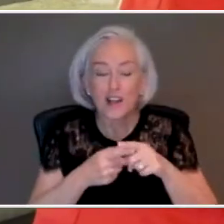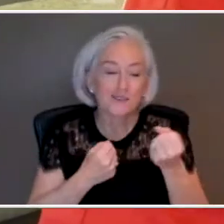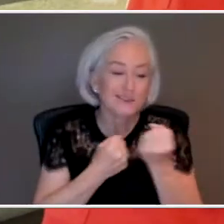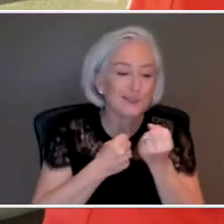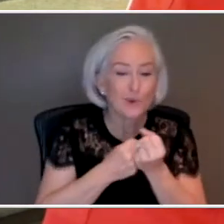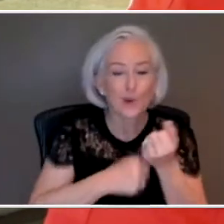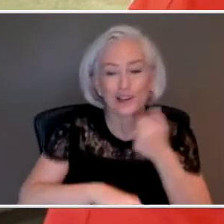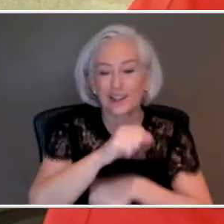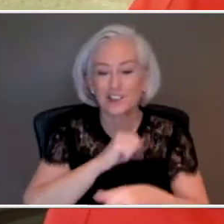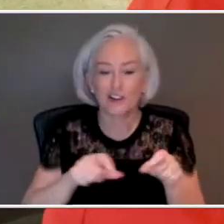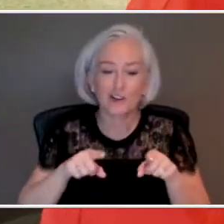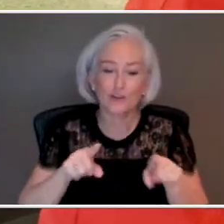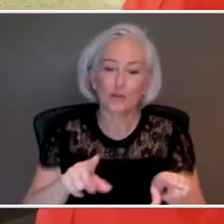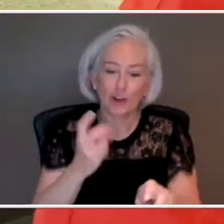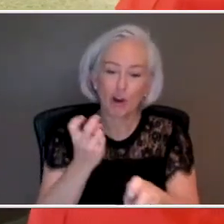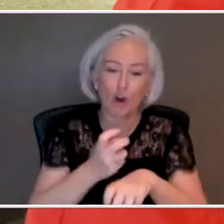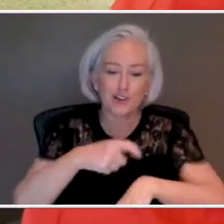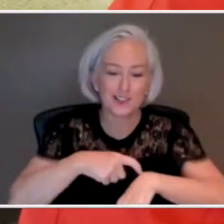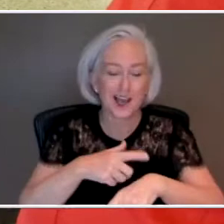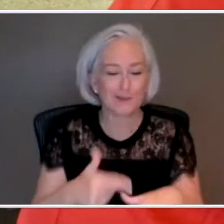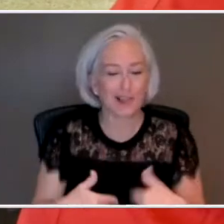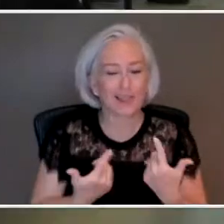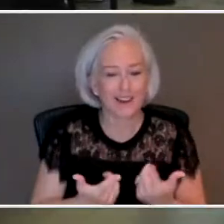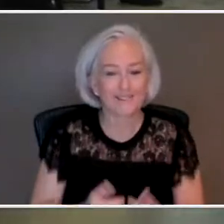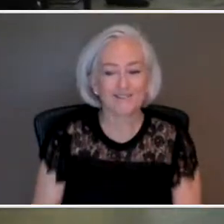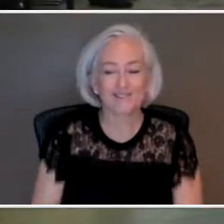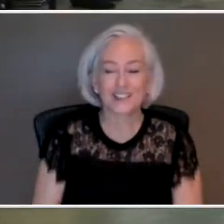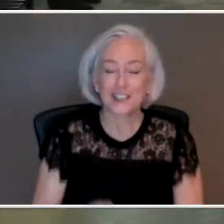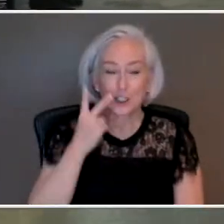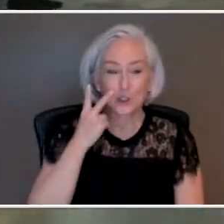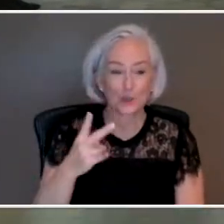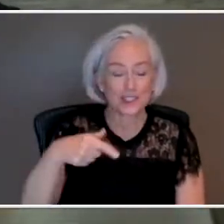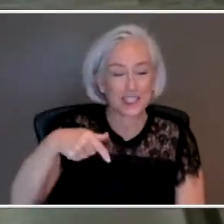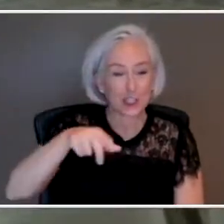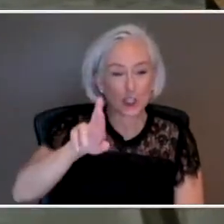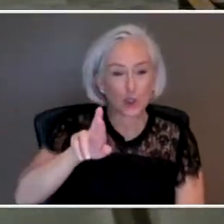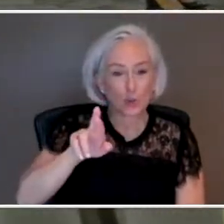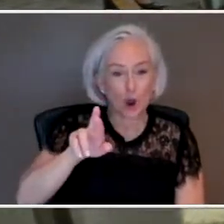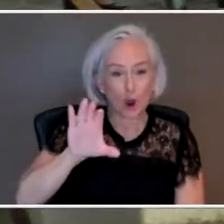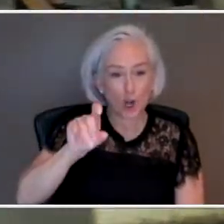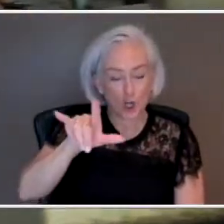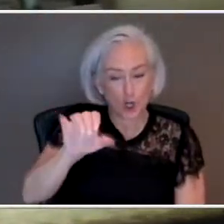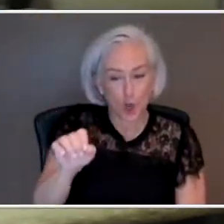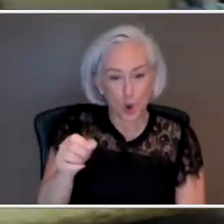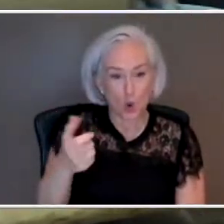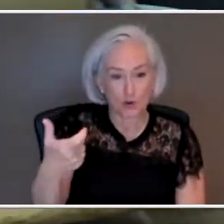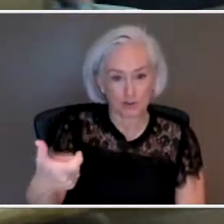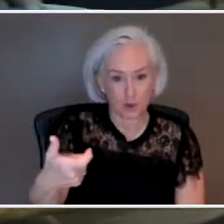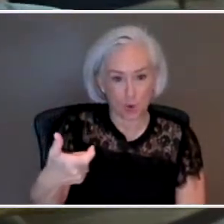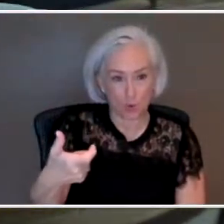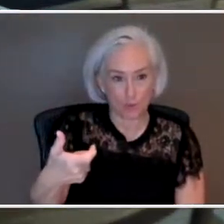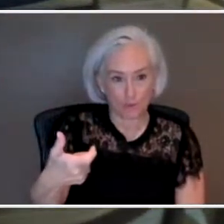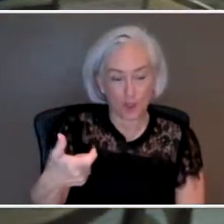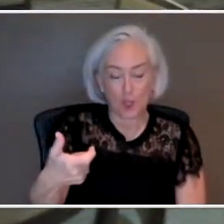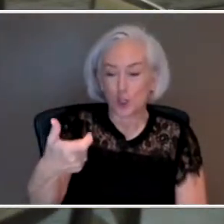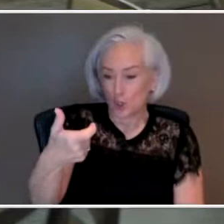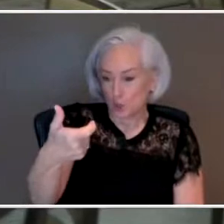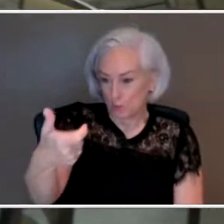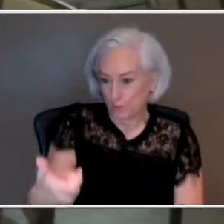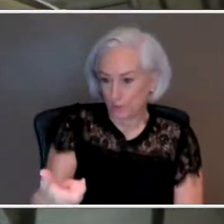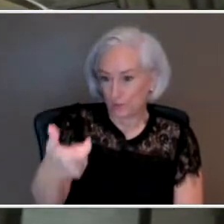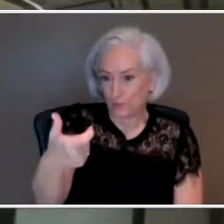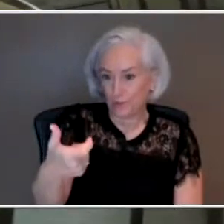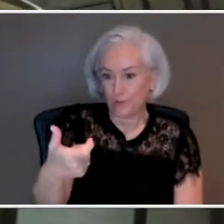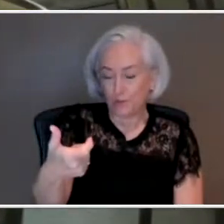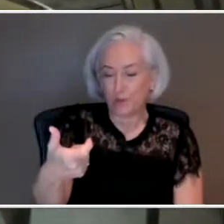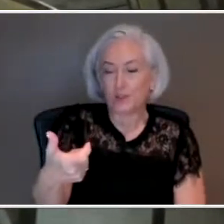life. If you take a look at your screen right now, there is a QR code we're going to put up there. When you scan that QR code in the bottom